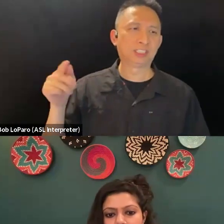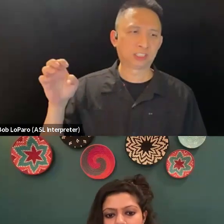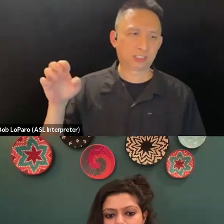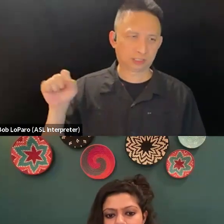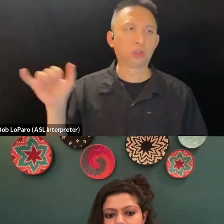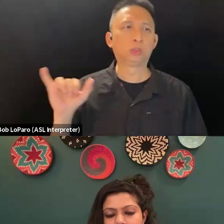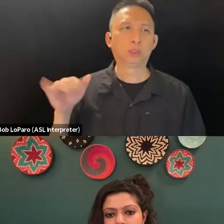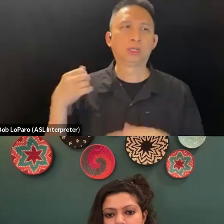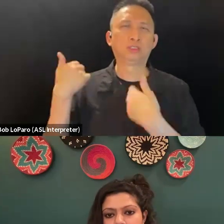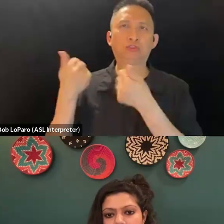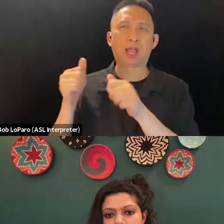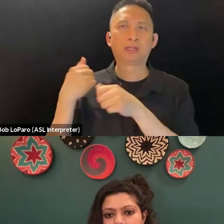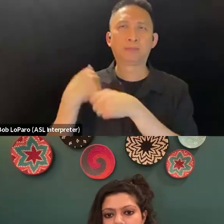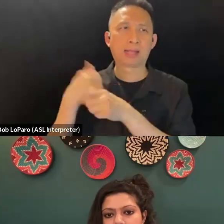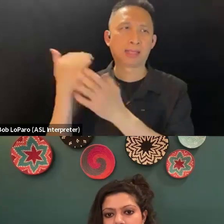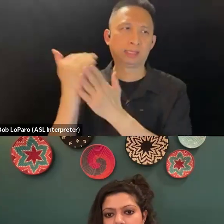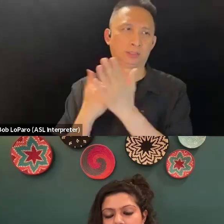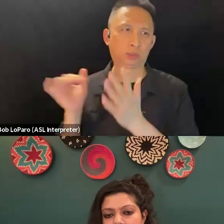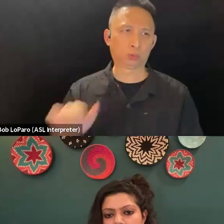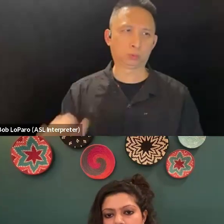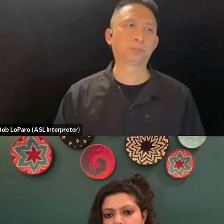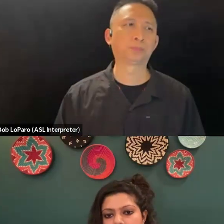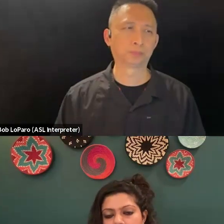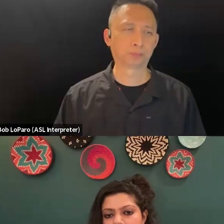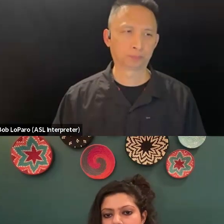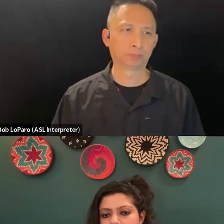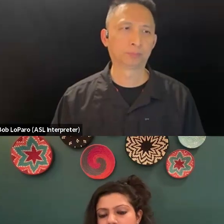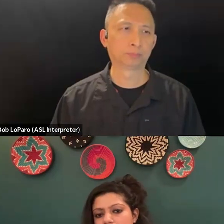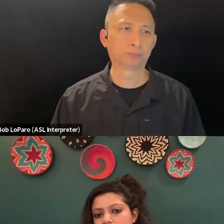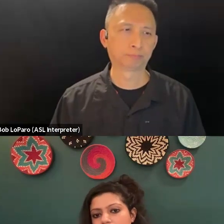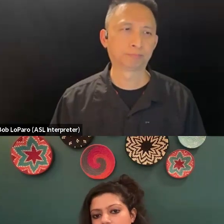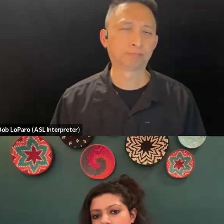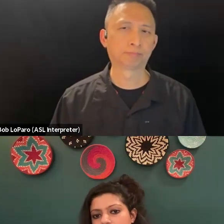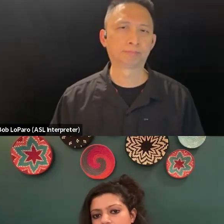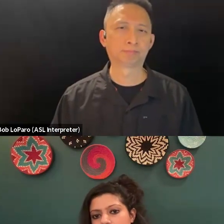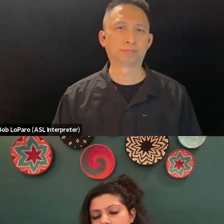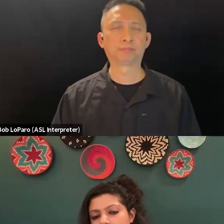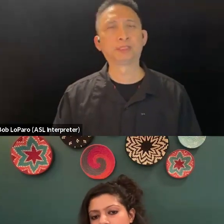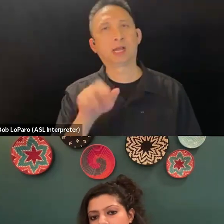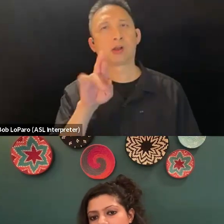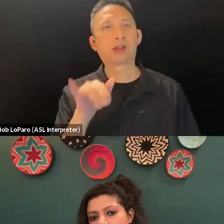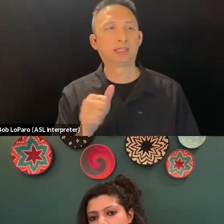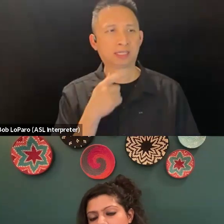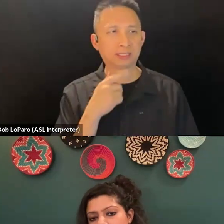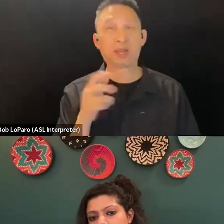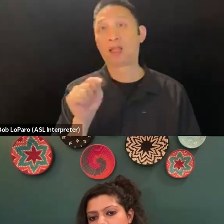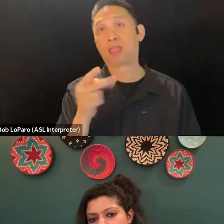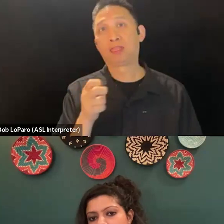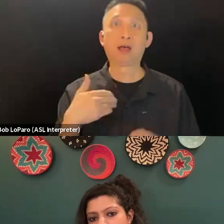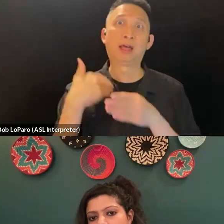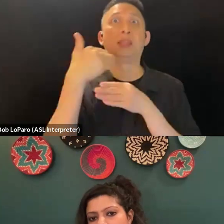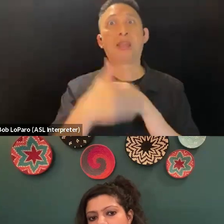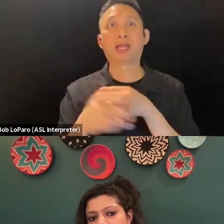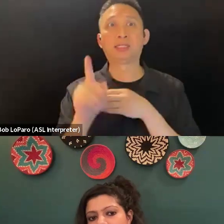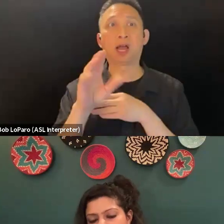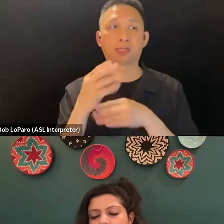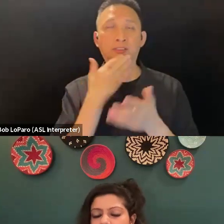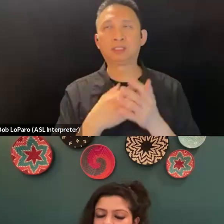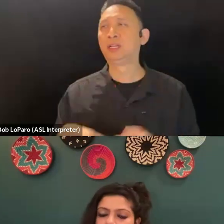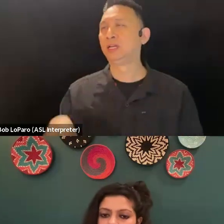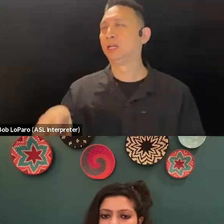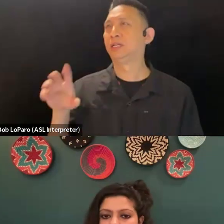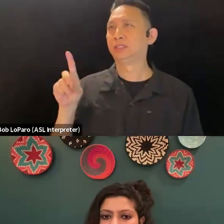And how does a preoccupation with beauty infect the sense of truth or reality that a film could reveal?